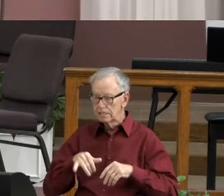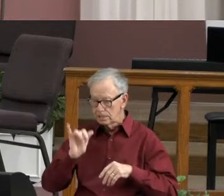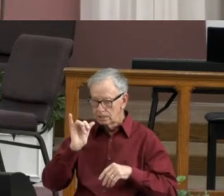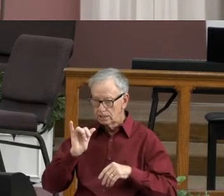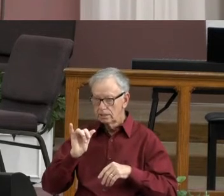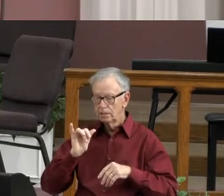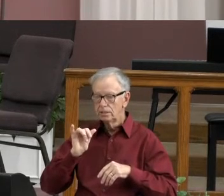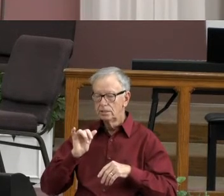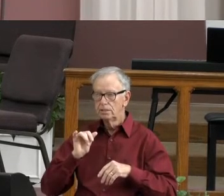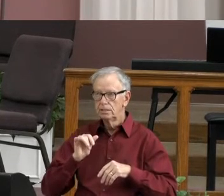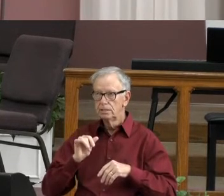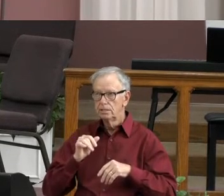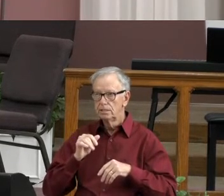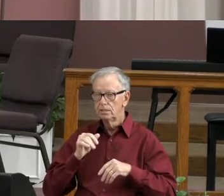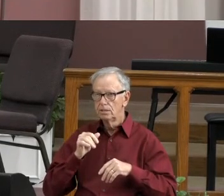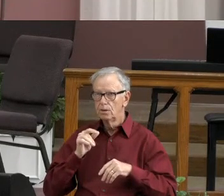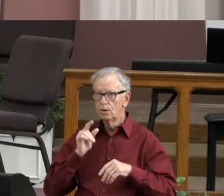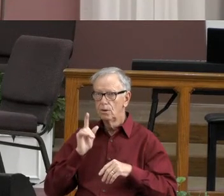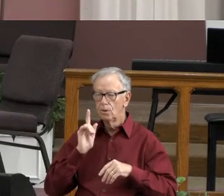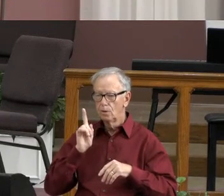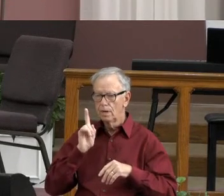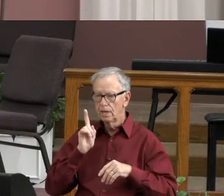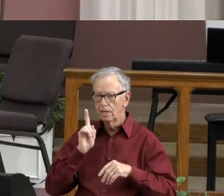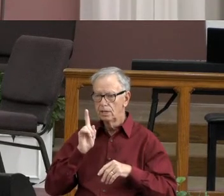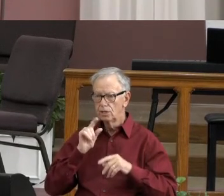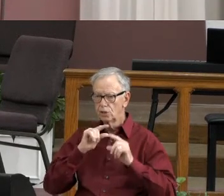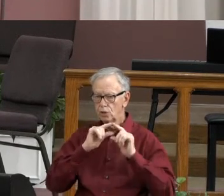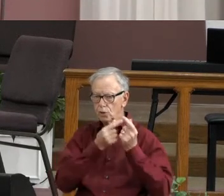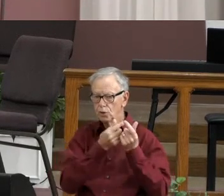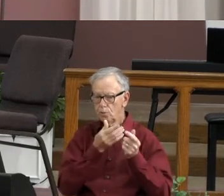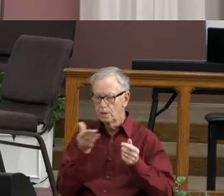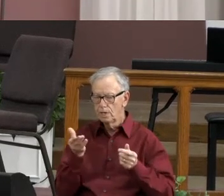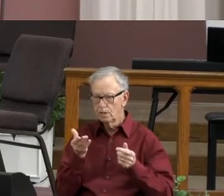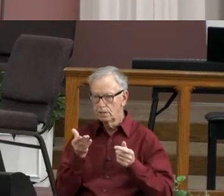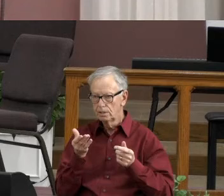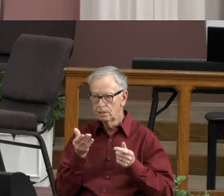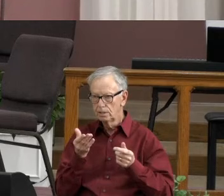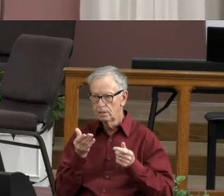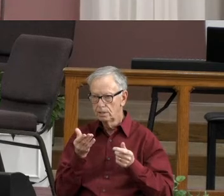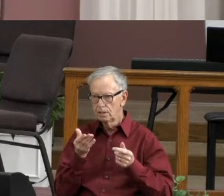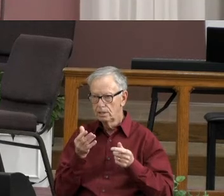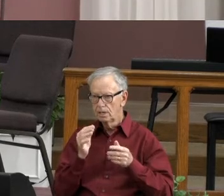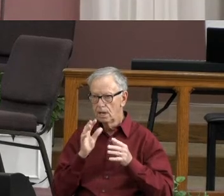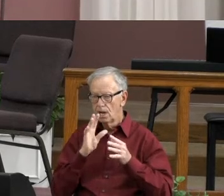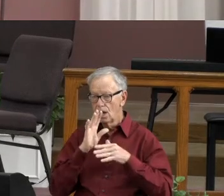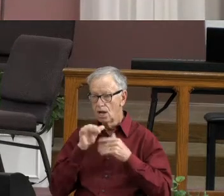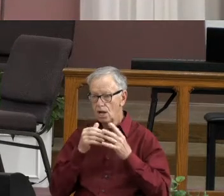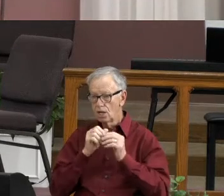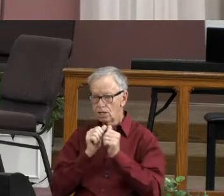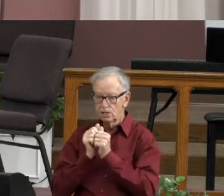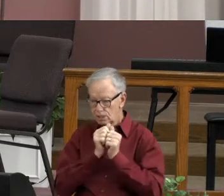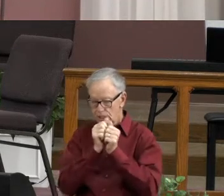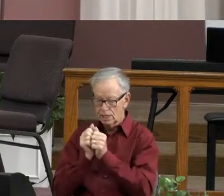God's still dealing with one specific group here. He's got them all together.